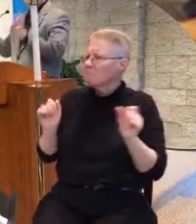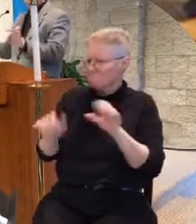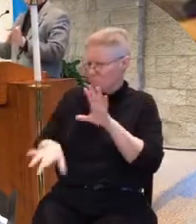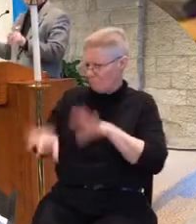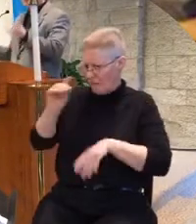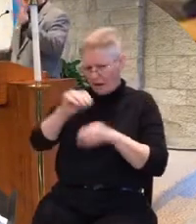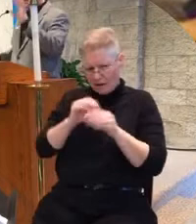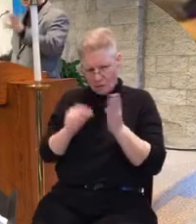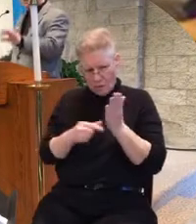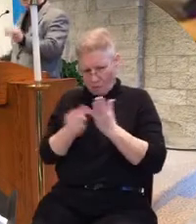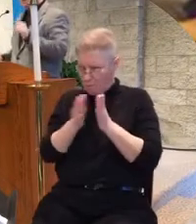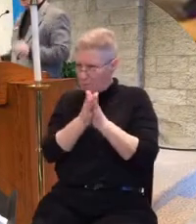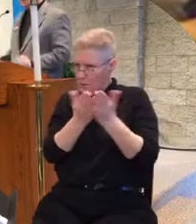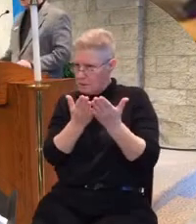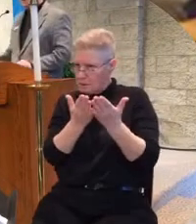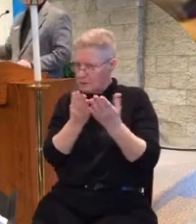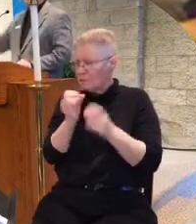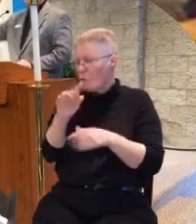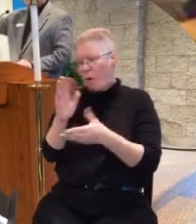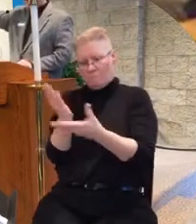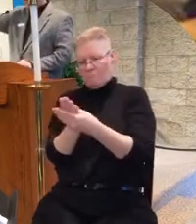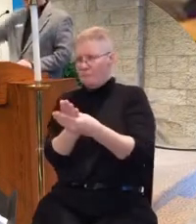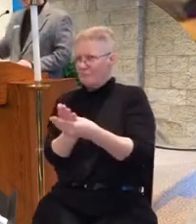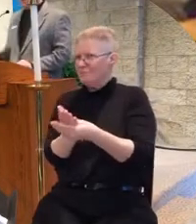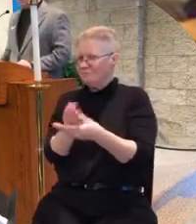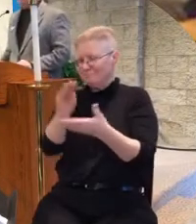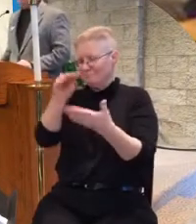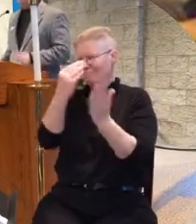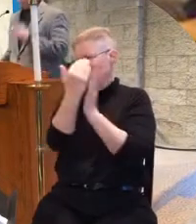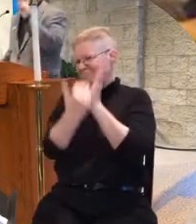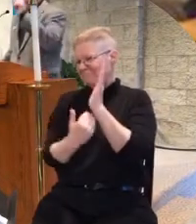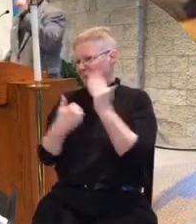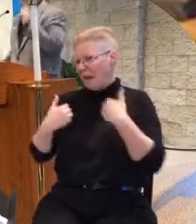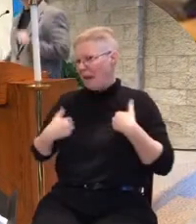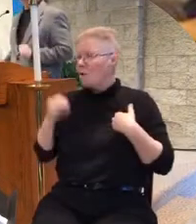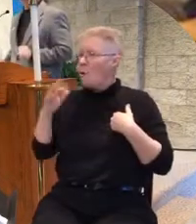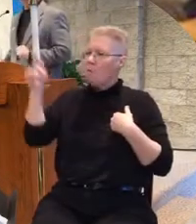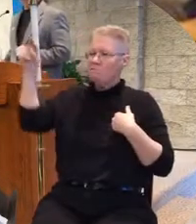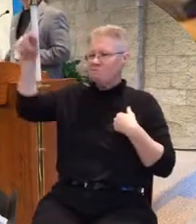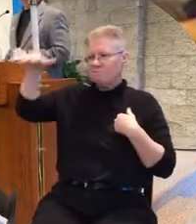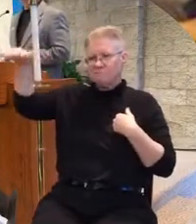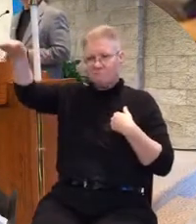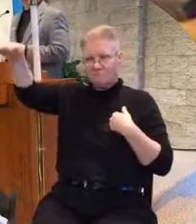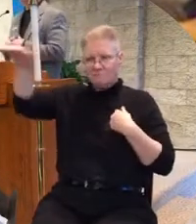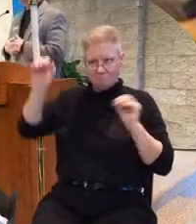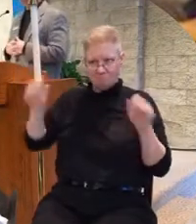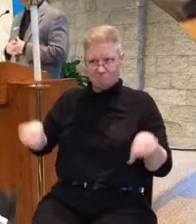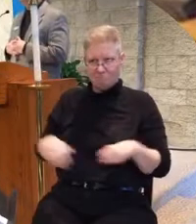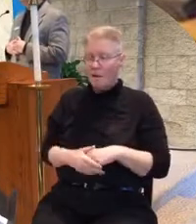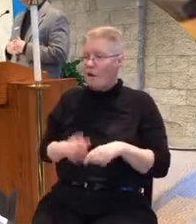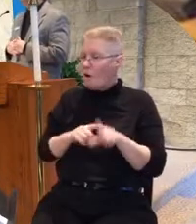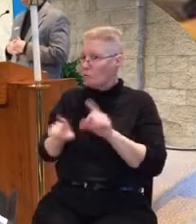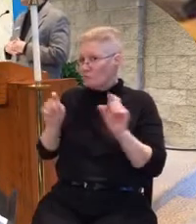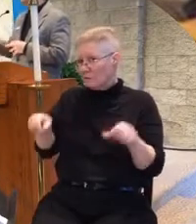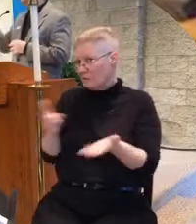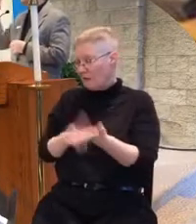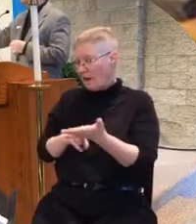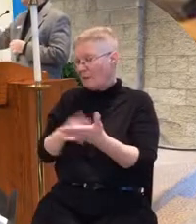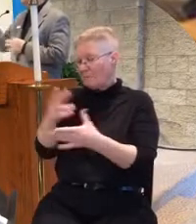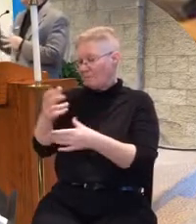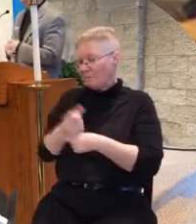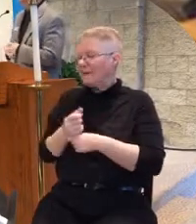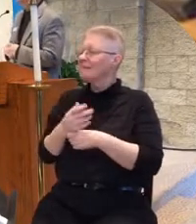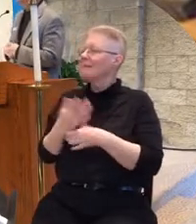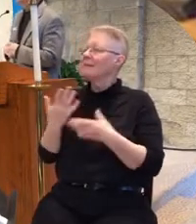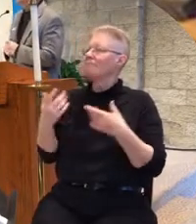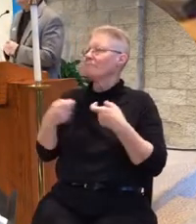your bulletins, in your insert, out here in the garden court. And if you're in the garden court, you can also sign up for the peak of the week. That's four